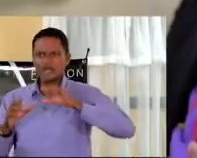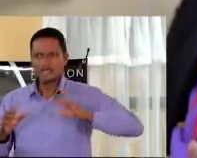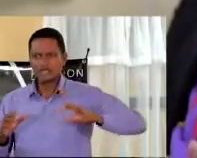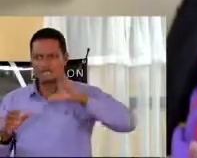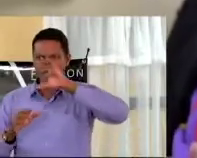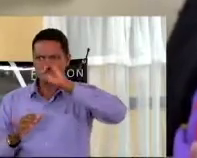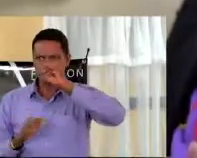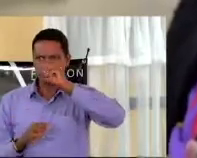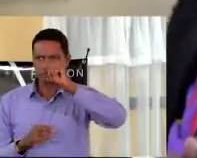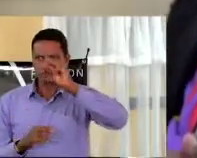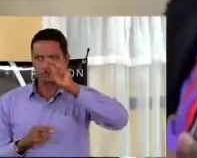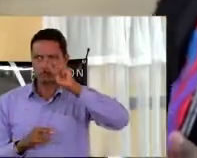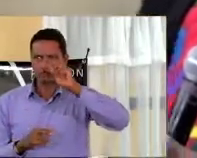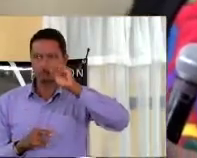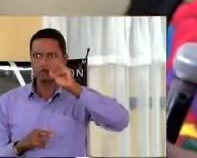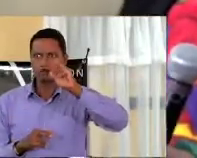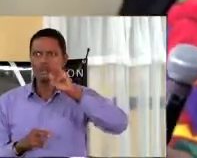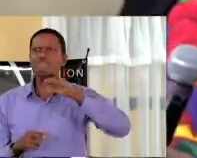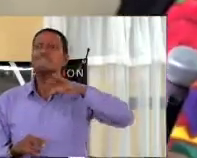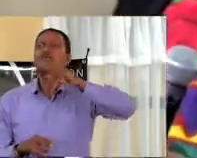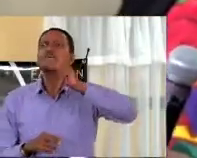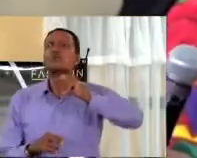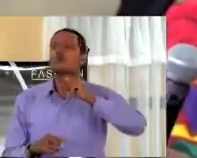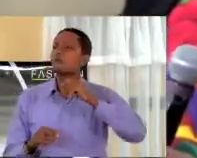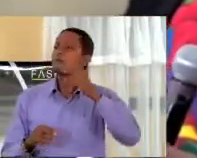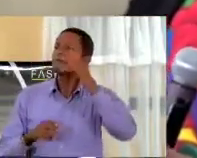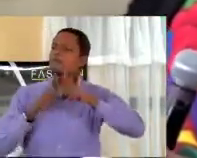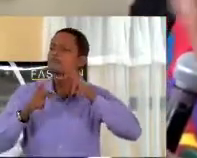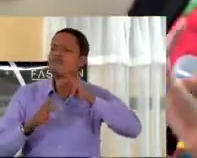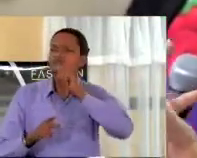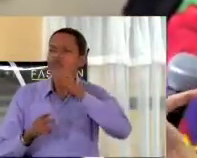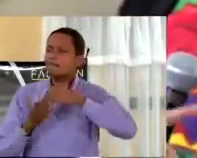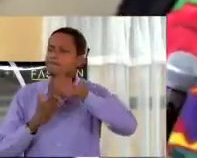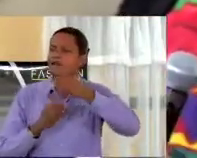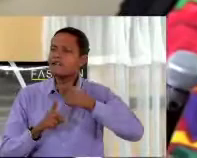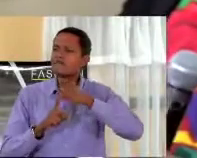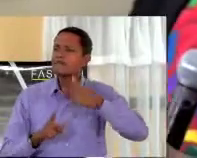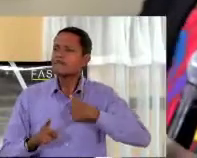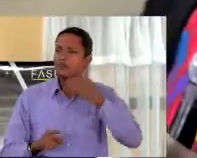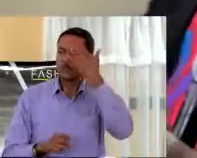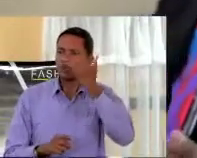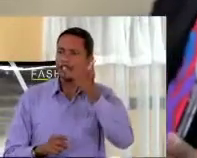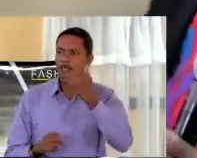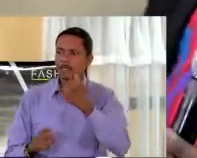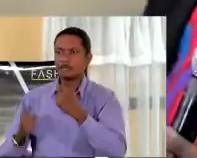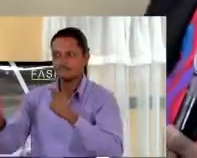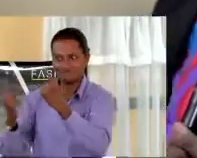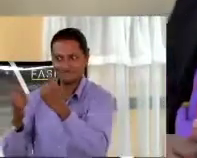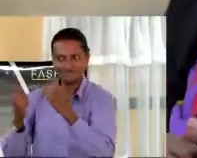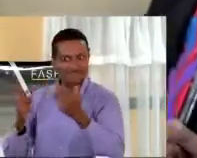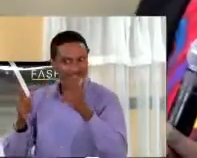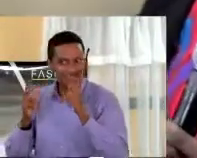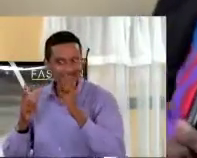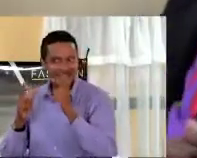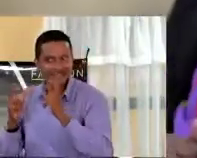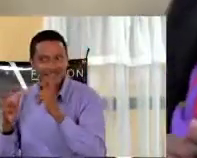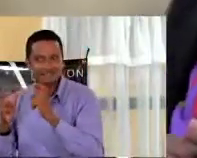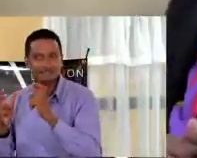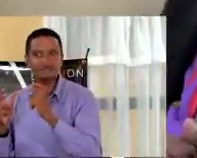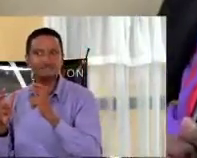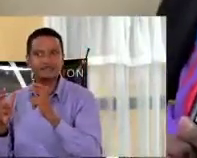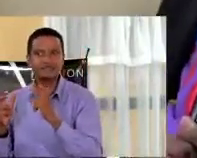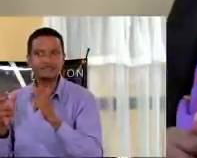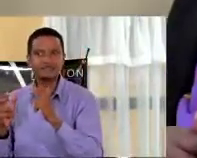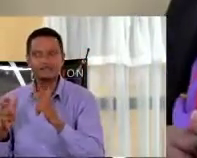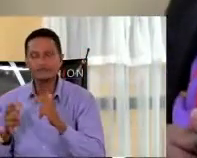they not buying from you, and let that help you grow your confidence so that, you know, it'll be easy for you to pitch